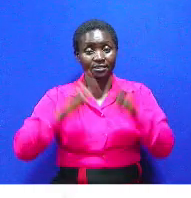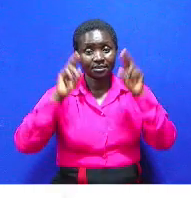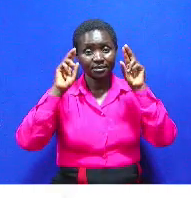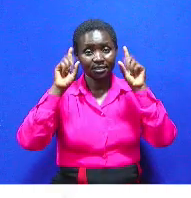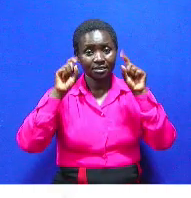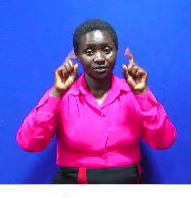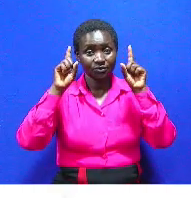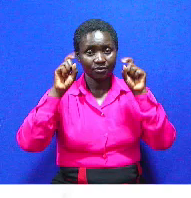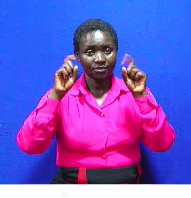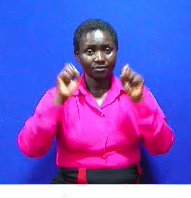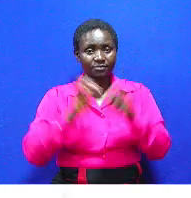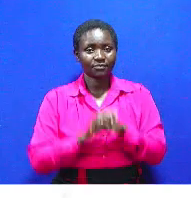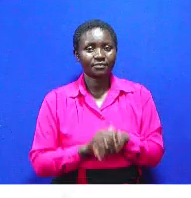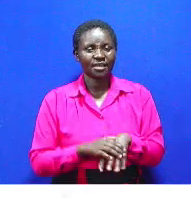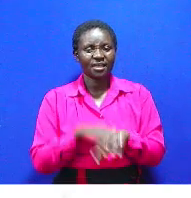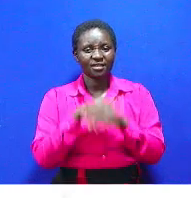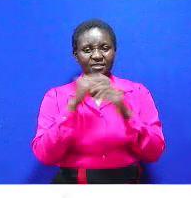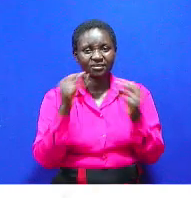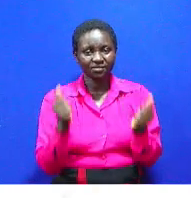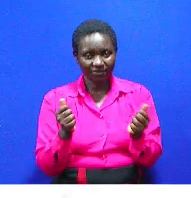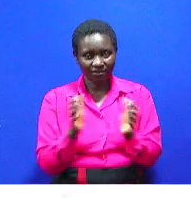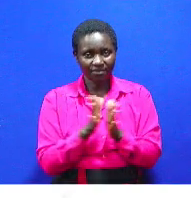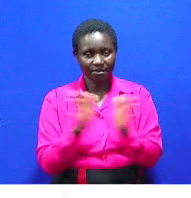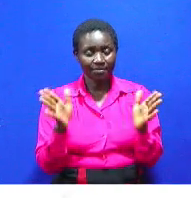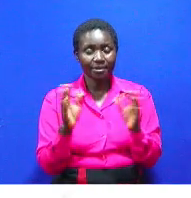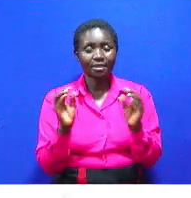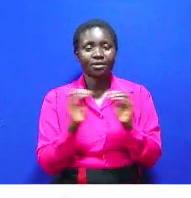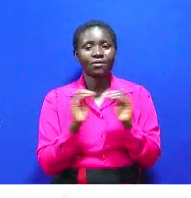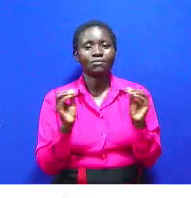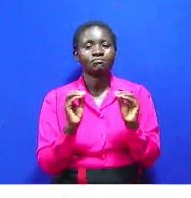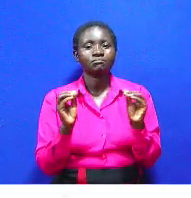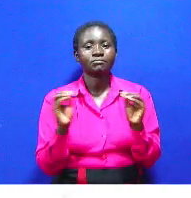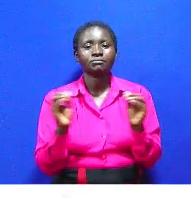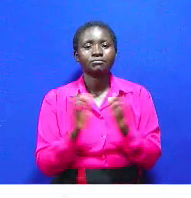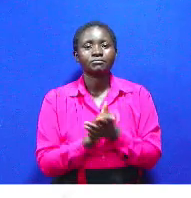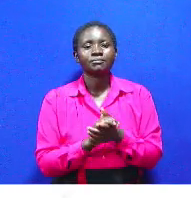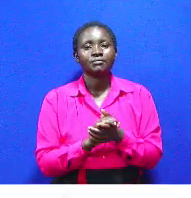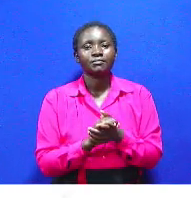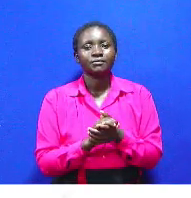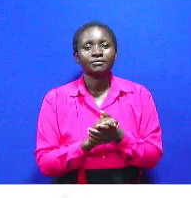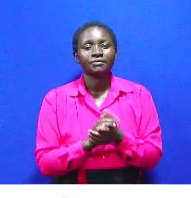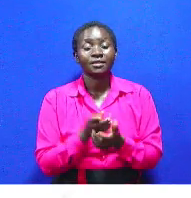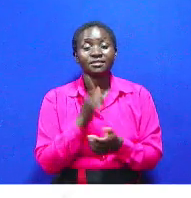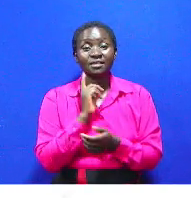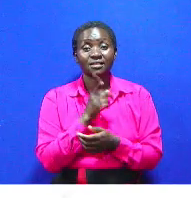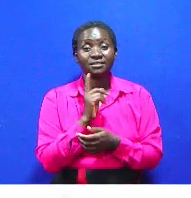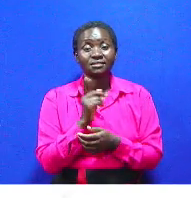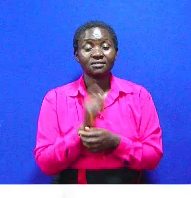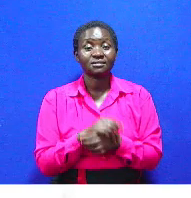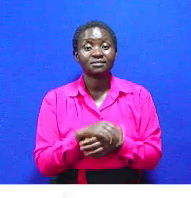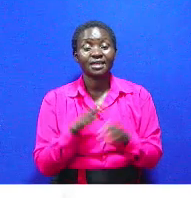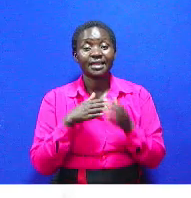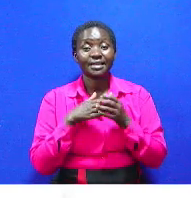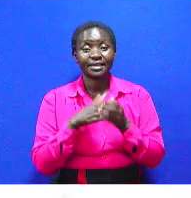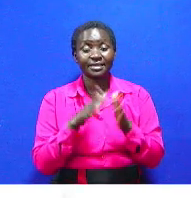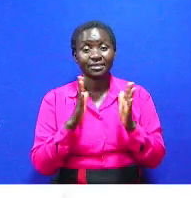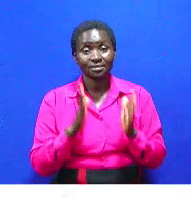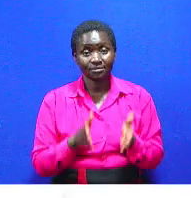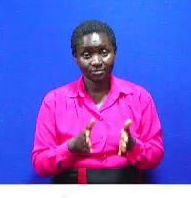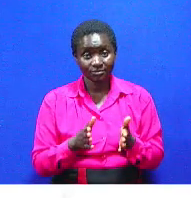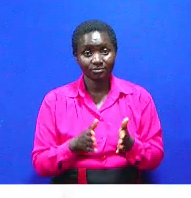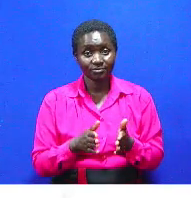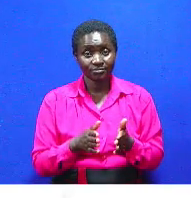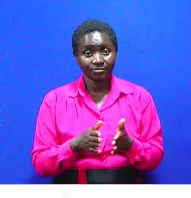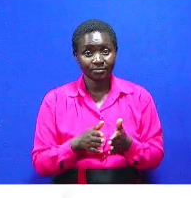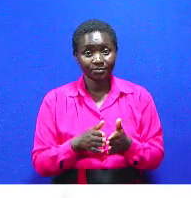nobody resolve in public. Now I'm talking about criticize your Borai, you have to go again to the